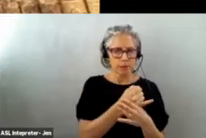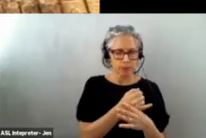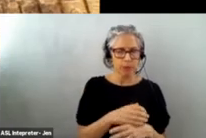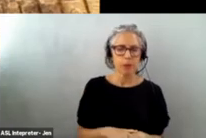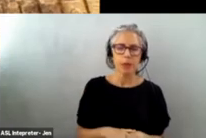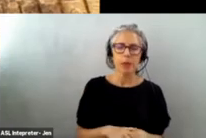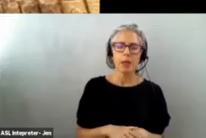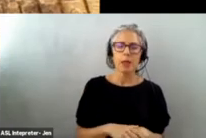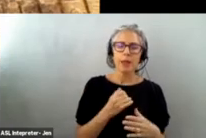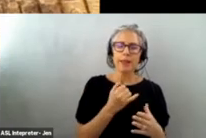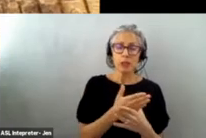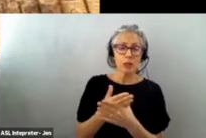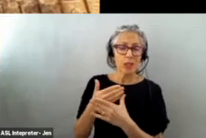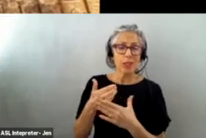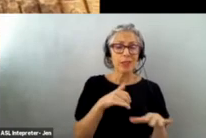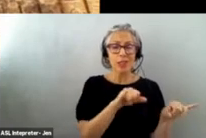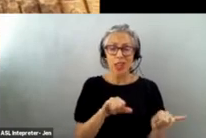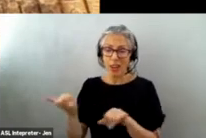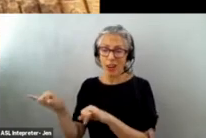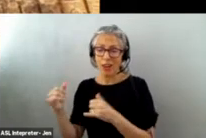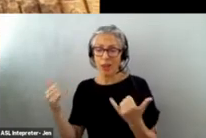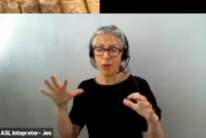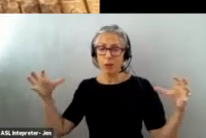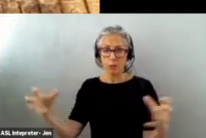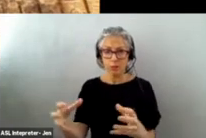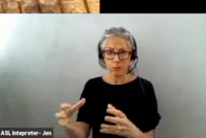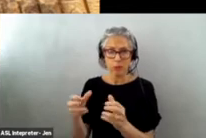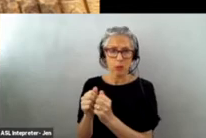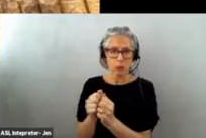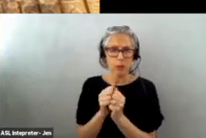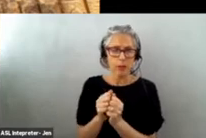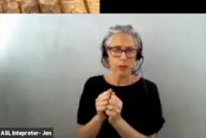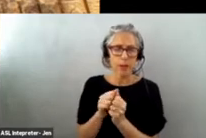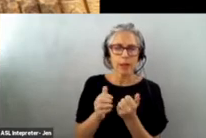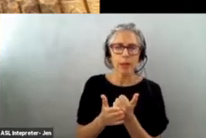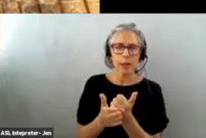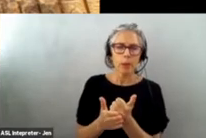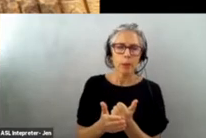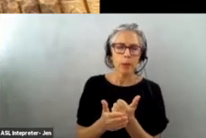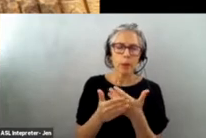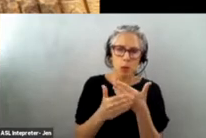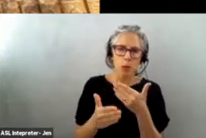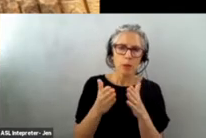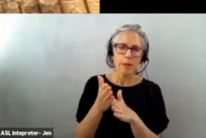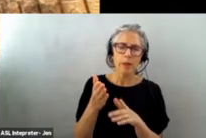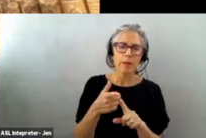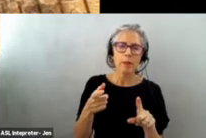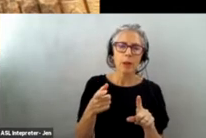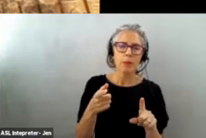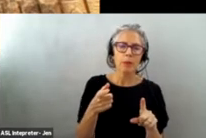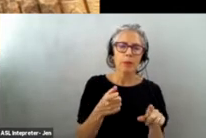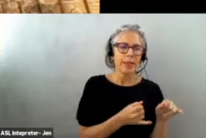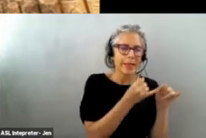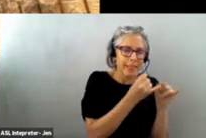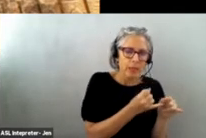similar characteristics are now grouped together. So this can help move the field from an individual sort